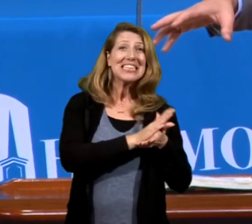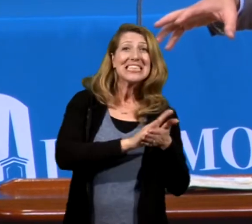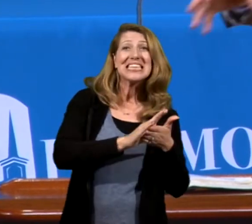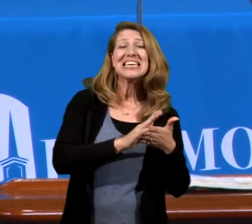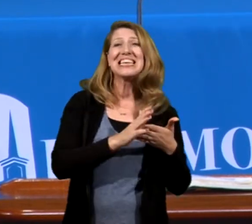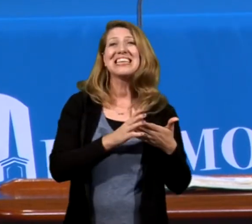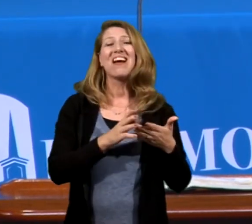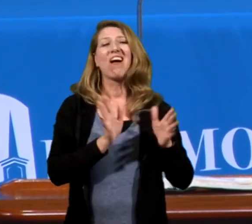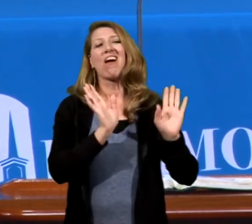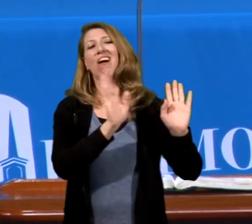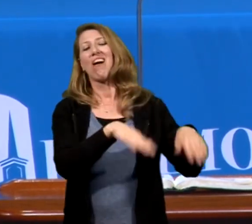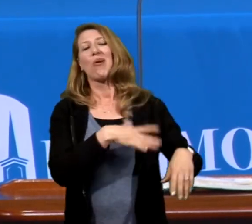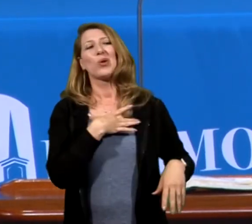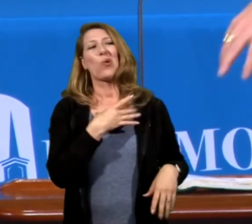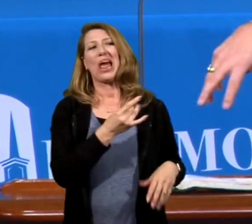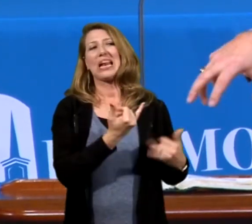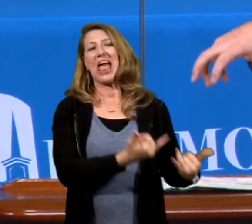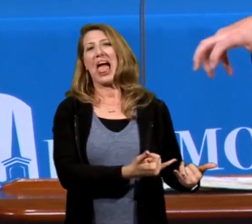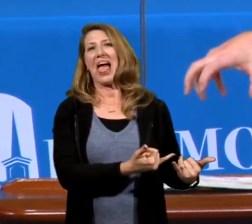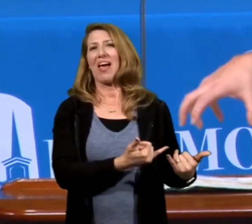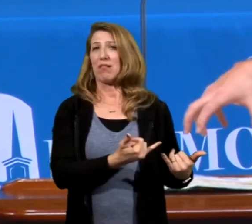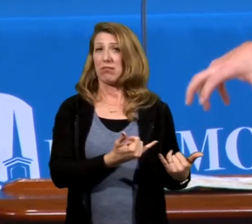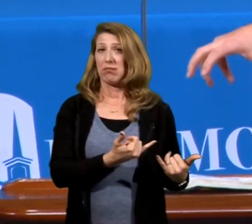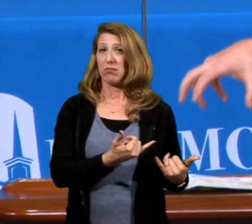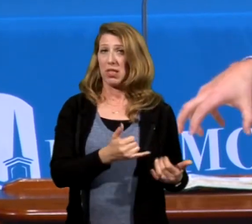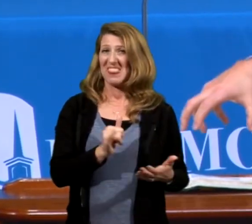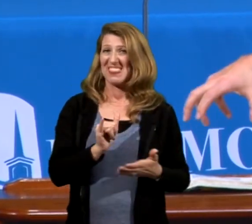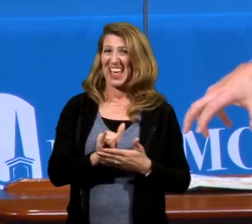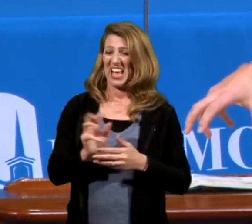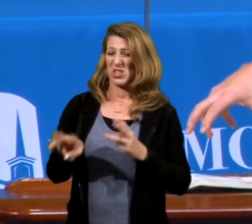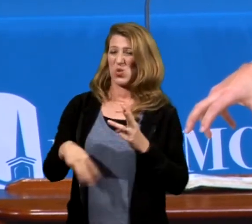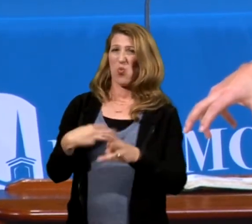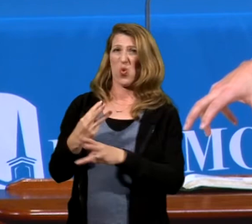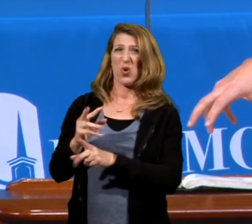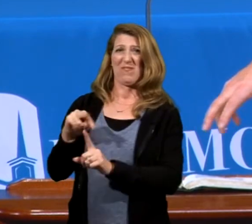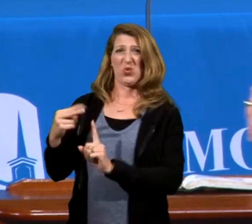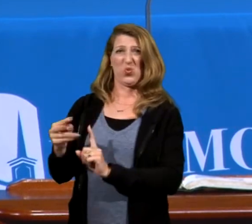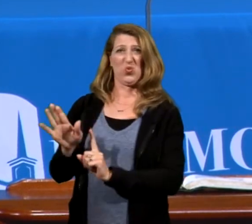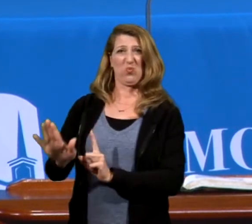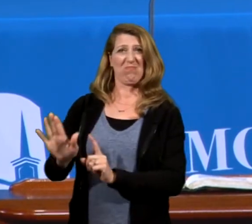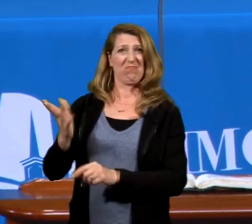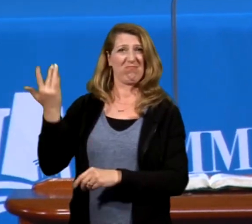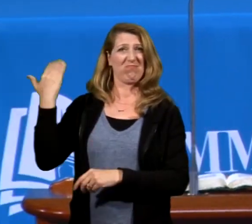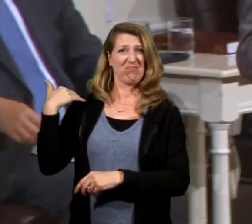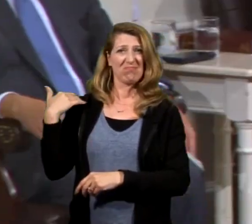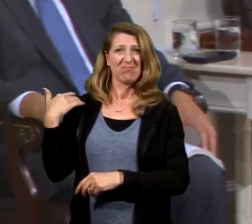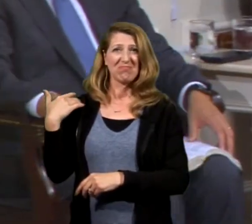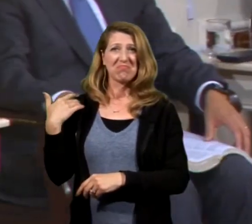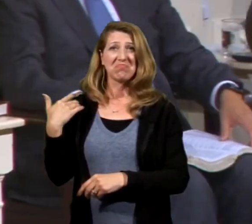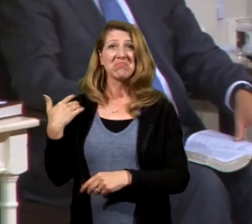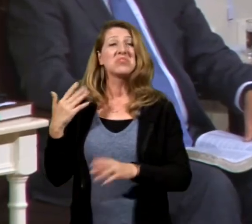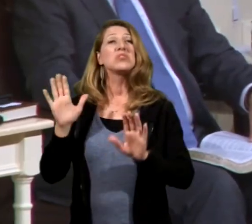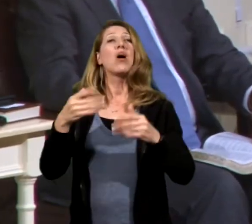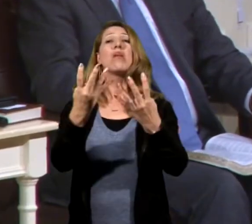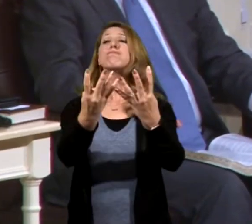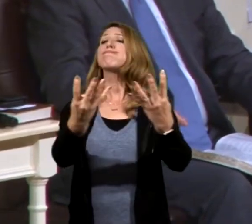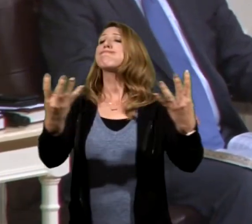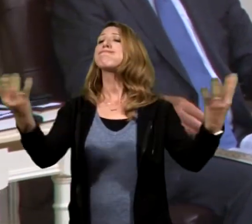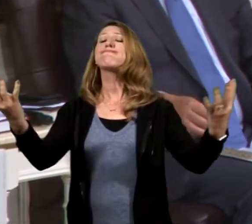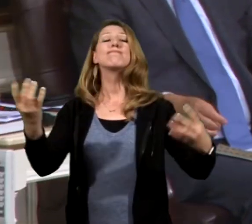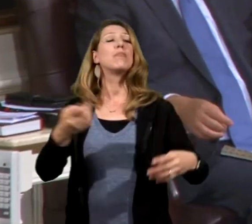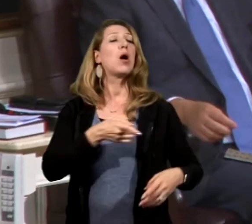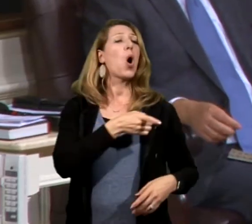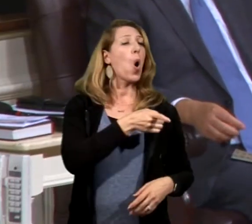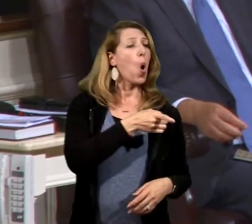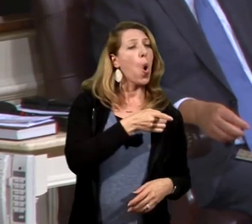well, no, that doesn't work, or we'll just do this one. Well, that's exactly what this worldly model was. Let's just get them all out there, and you find out which